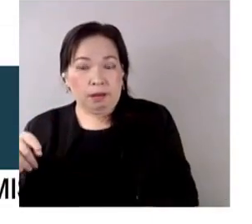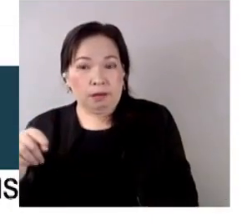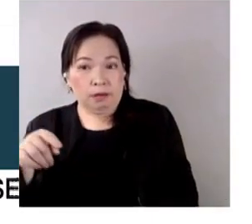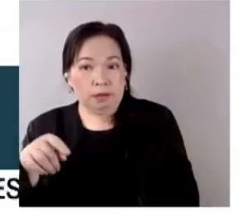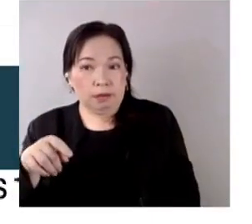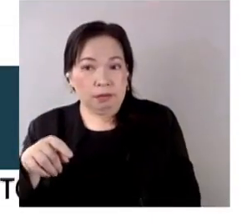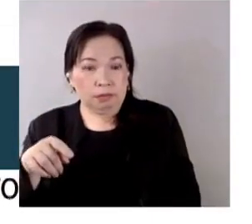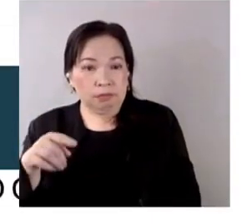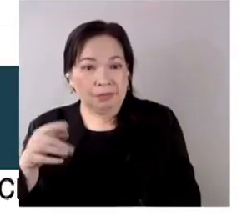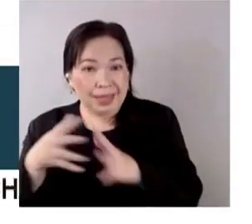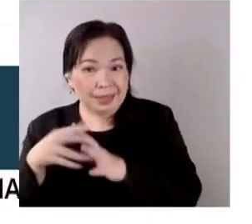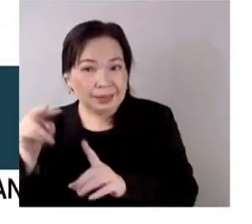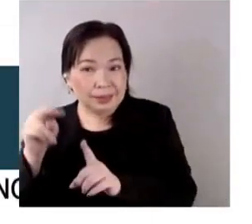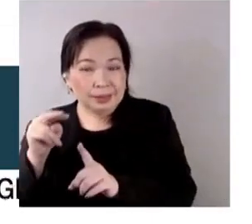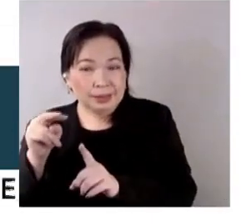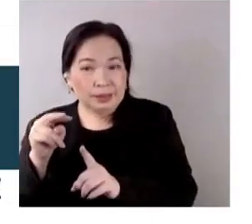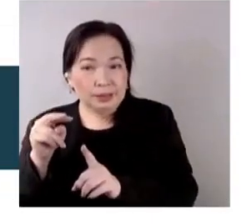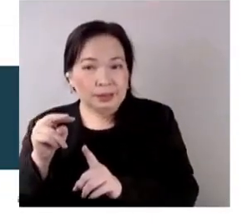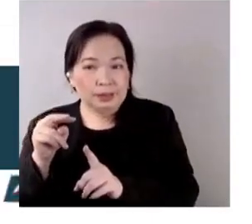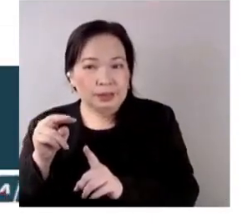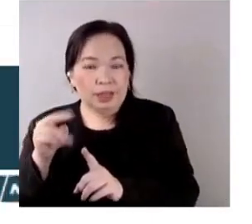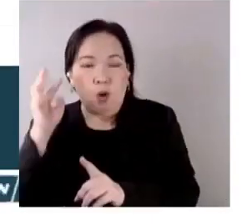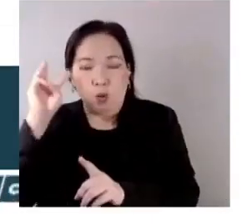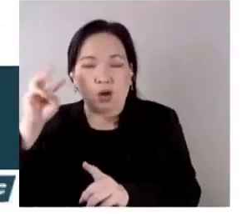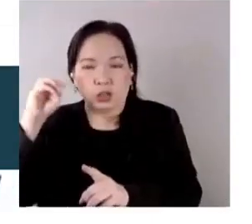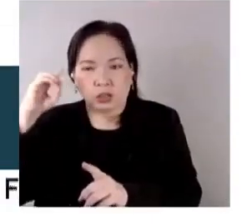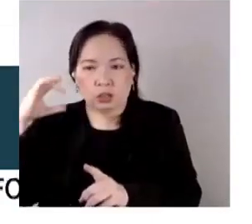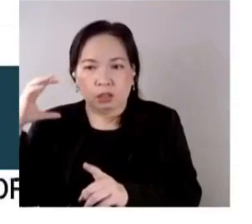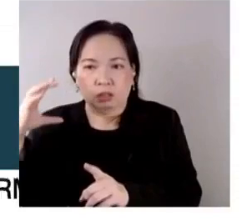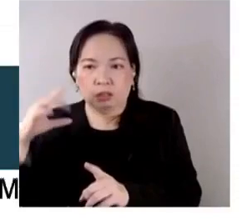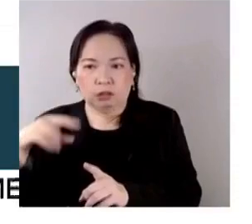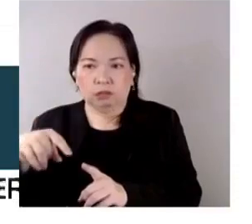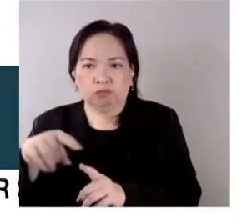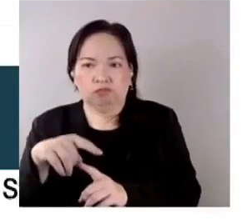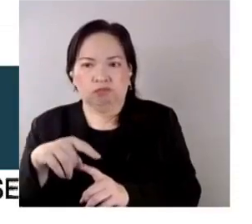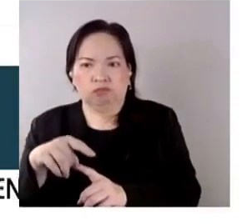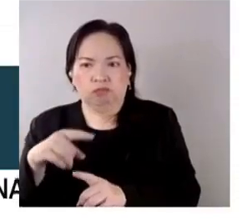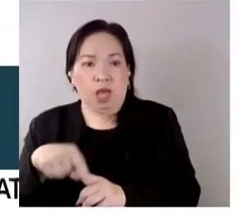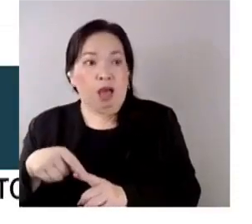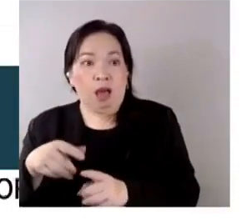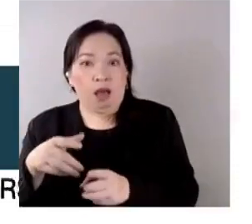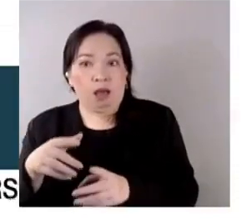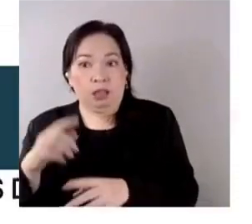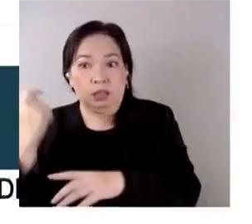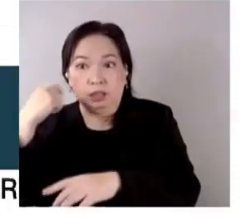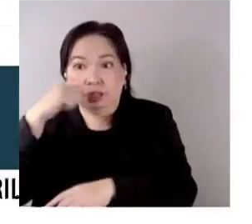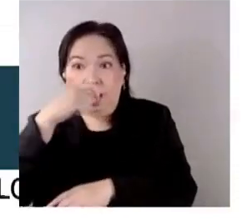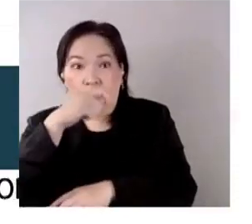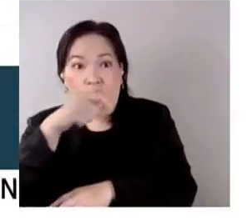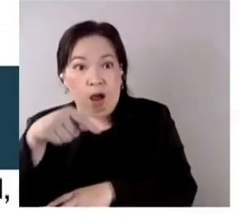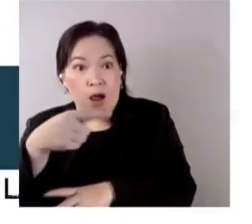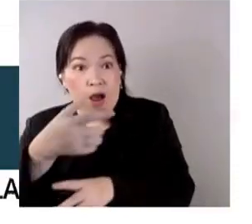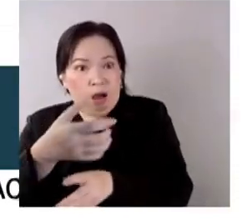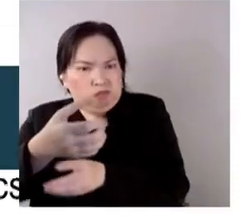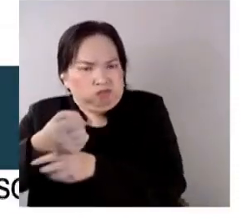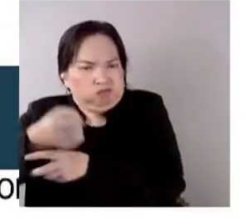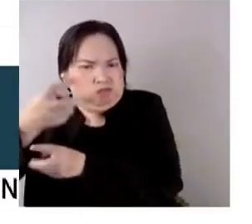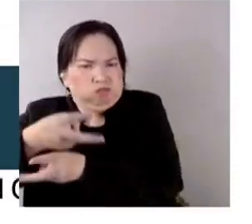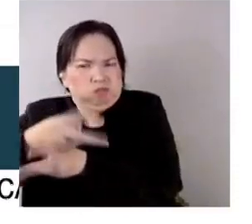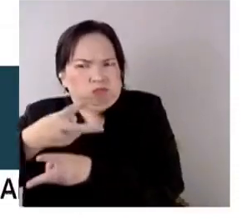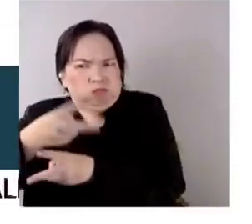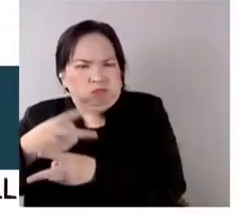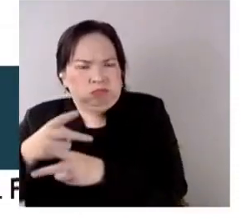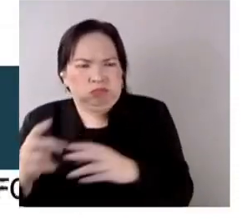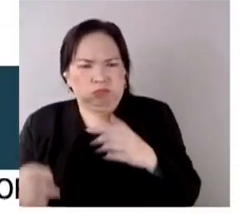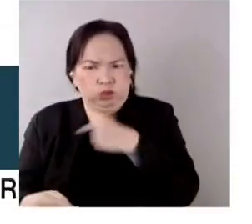know, from the perspective of Washington, they could not simply allow Taiwan to fall, especially of course if